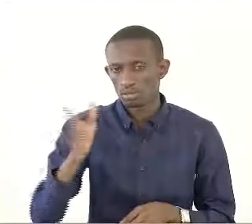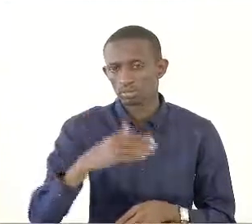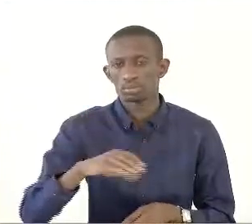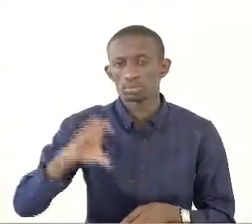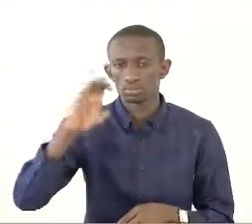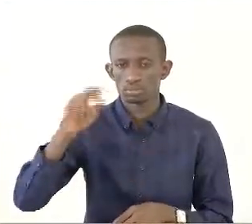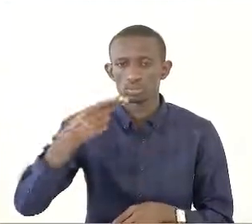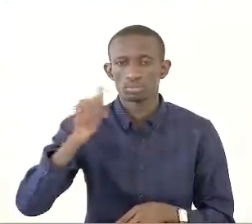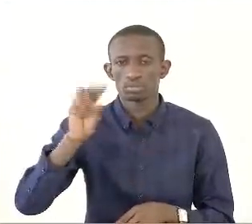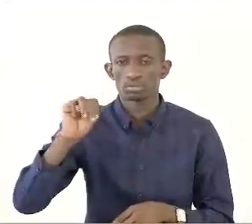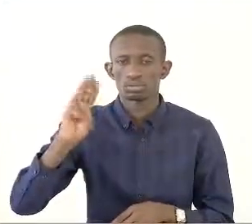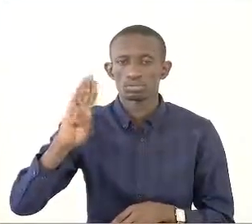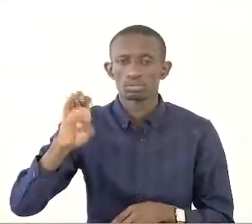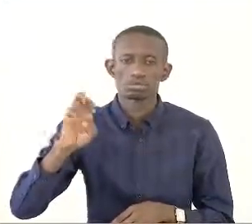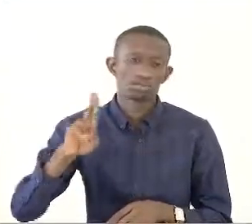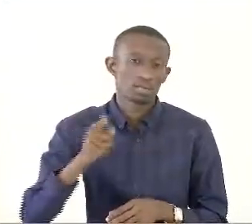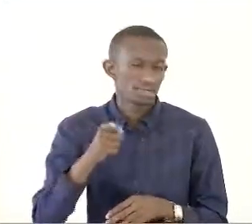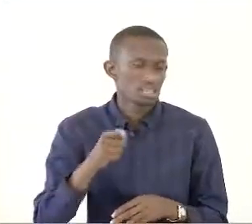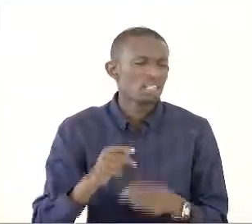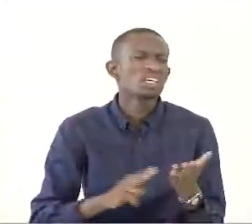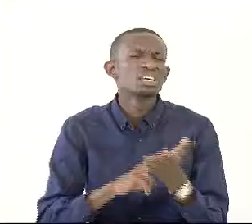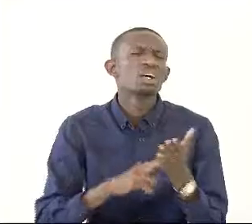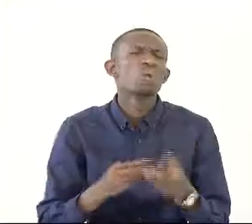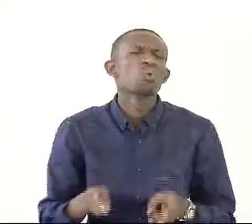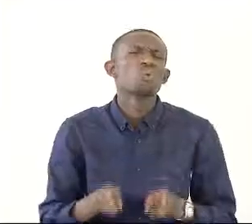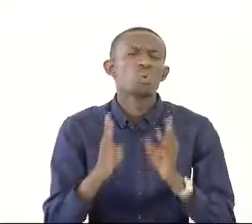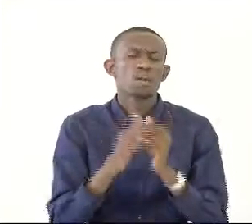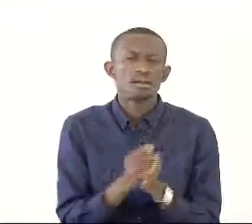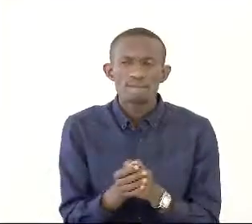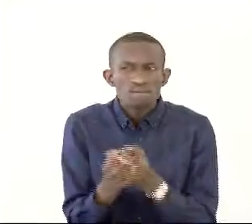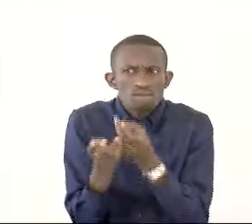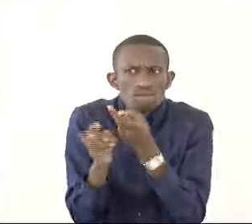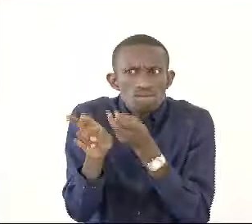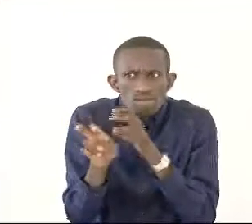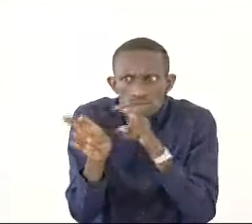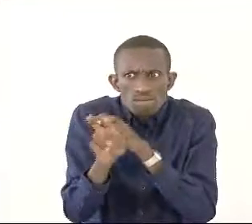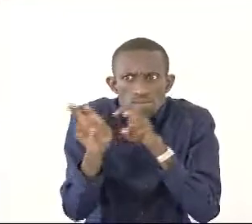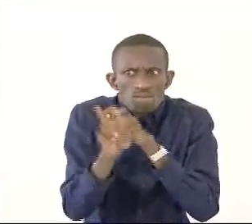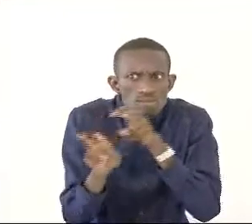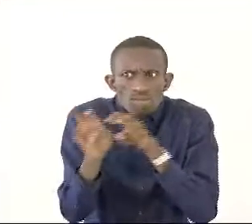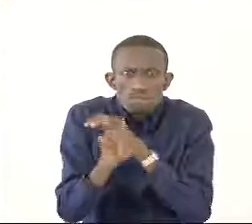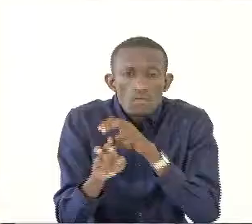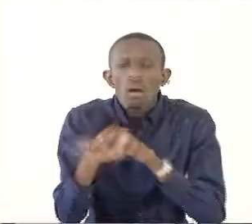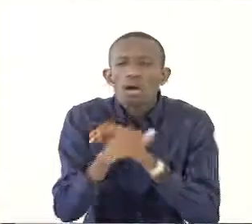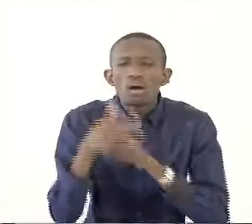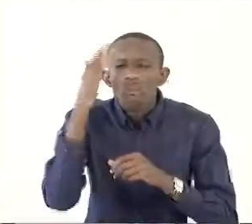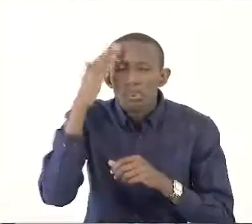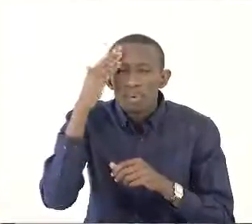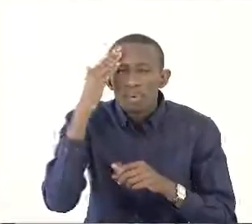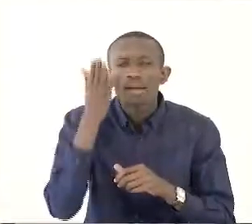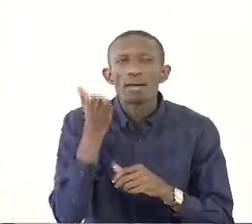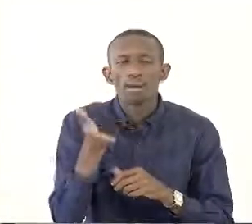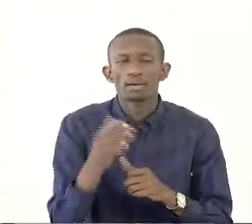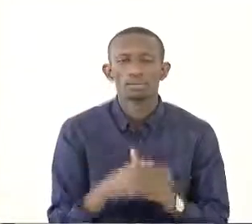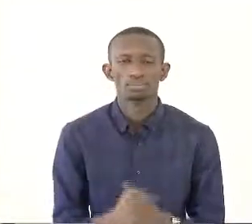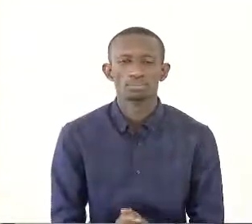For this one, it uses the way of tracking. It is being used now to track the presence of the particles again. You